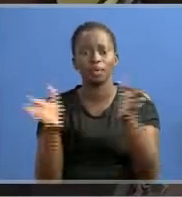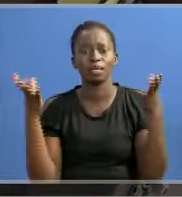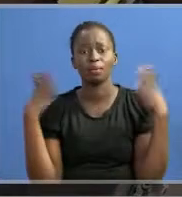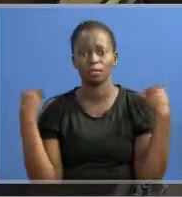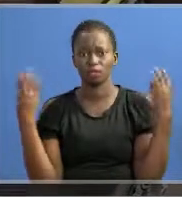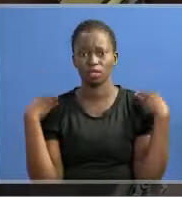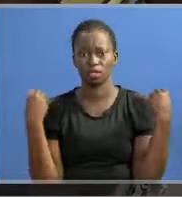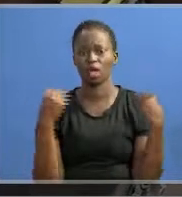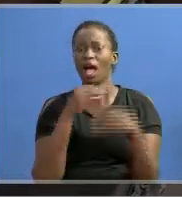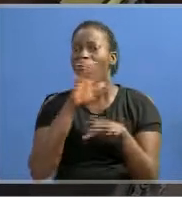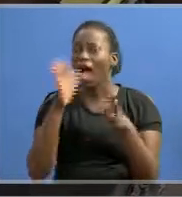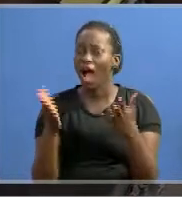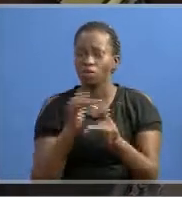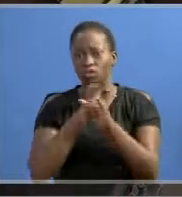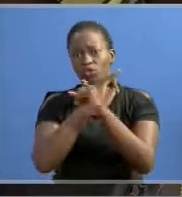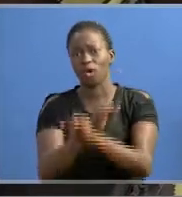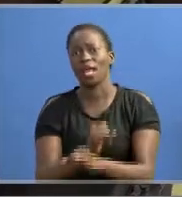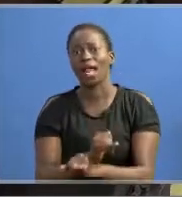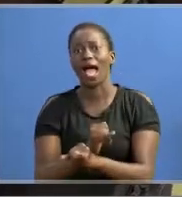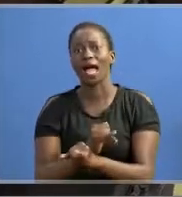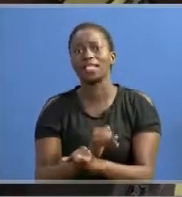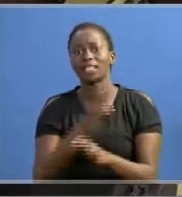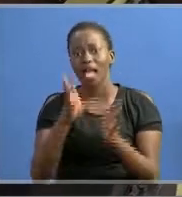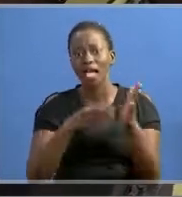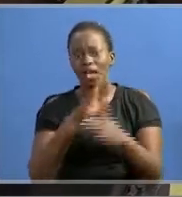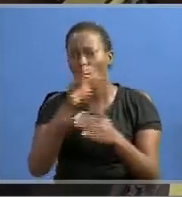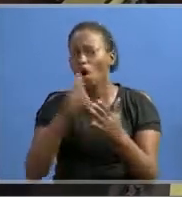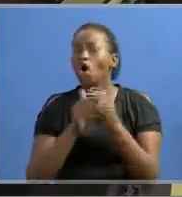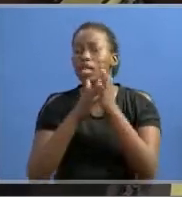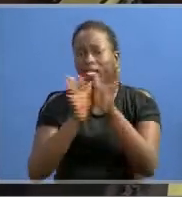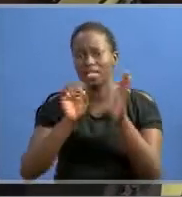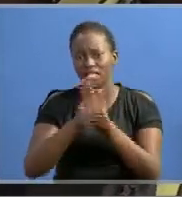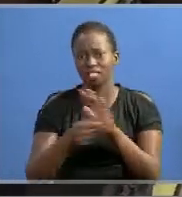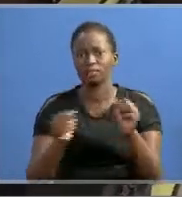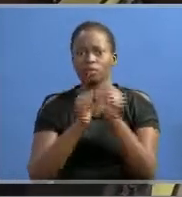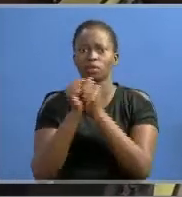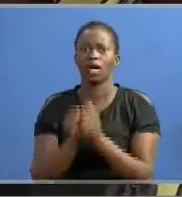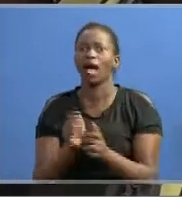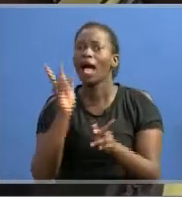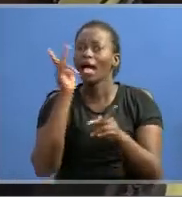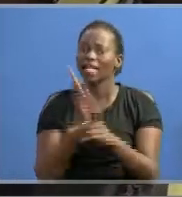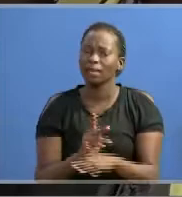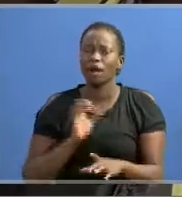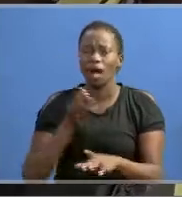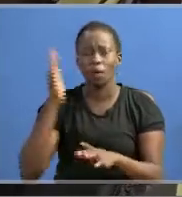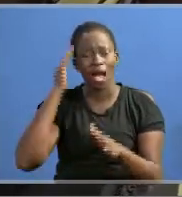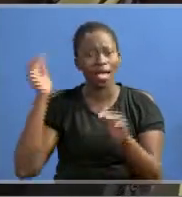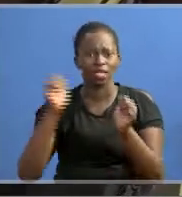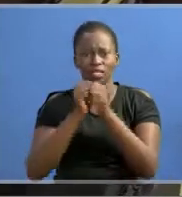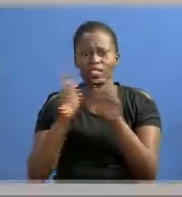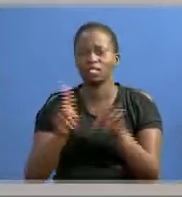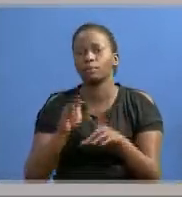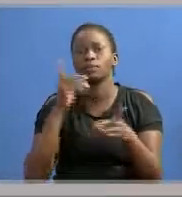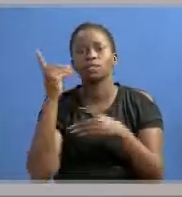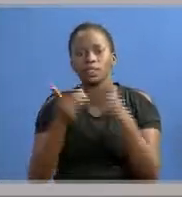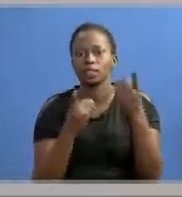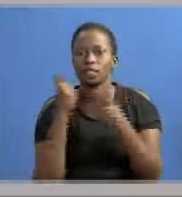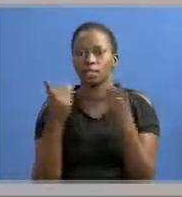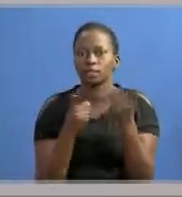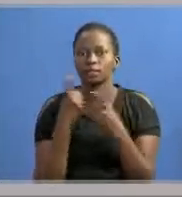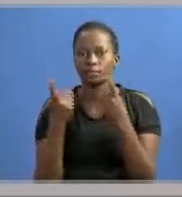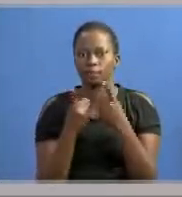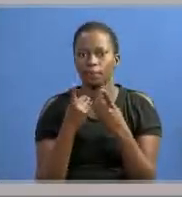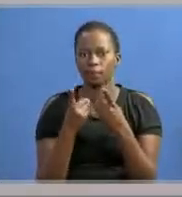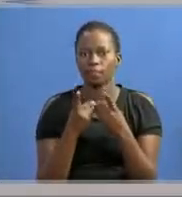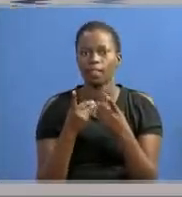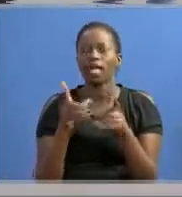the insurance company have done today, where you call all the leadership together, let us put our heads together and discuss.